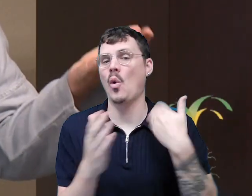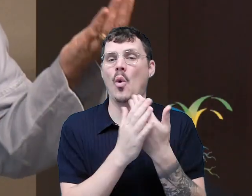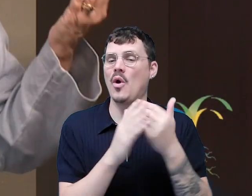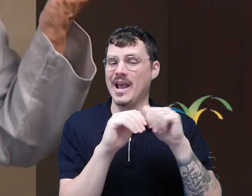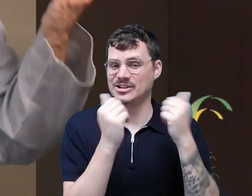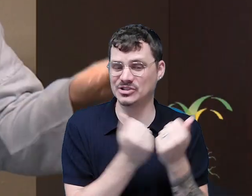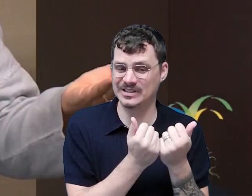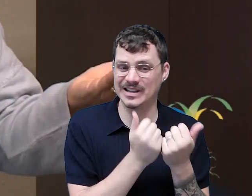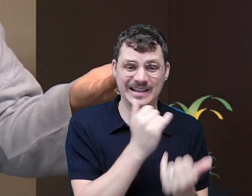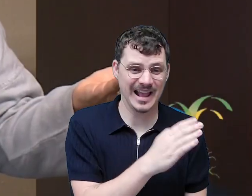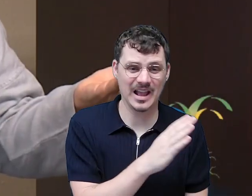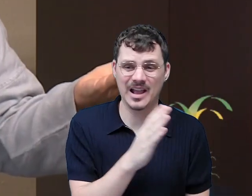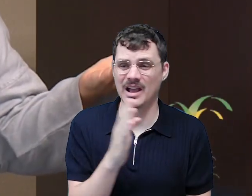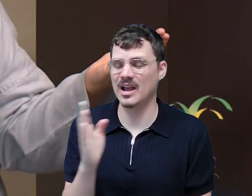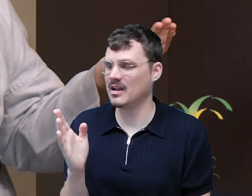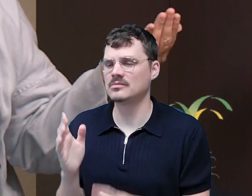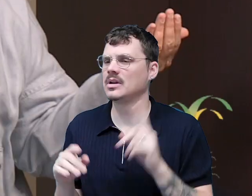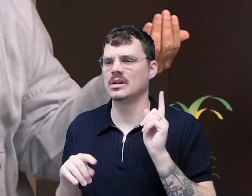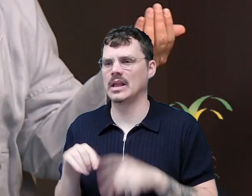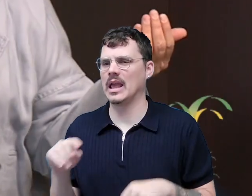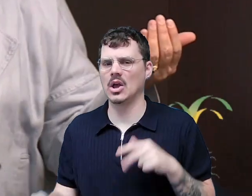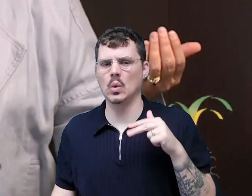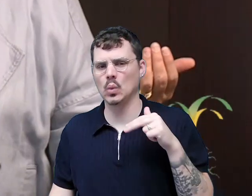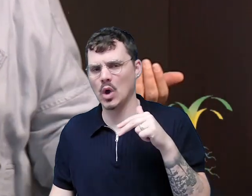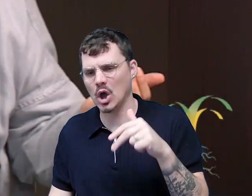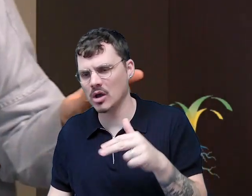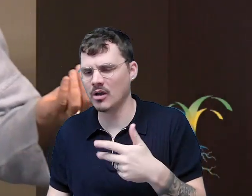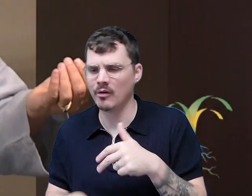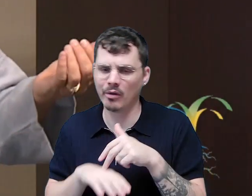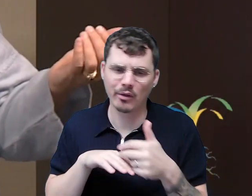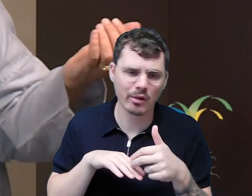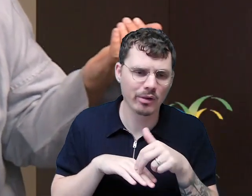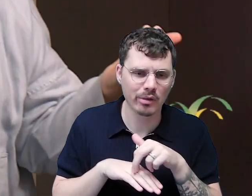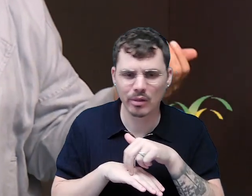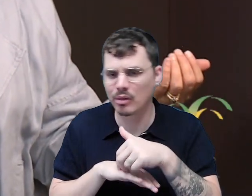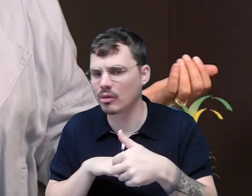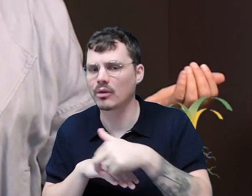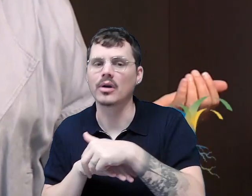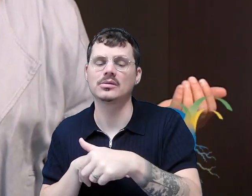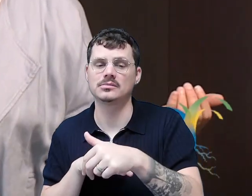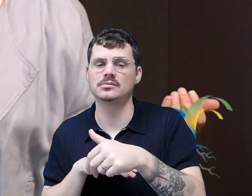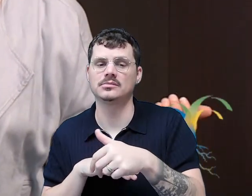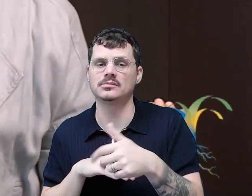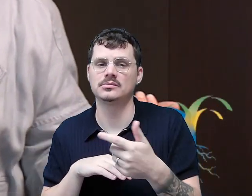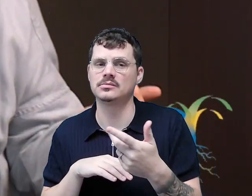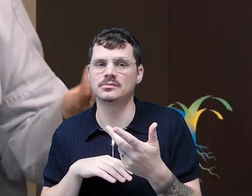whole agency to being barely able to walk, fumbling around,